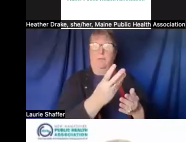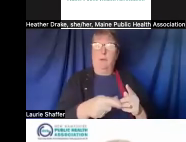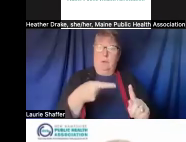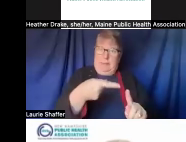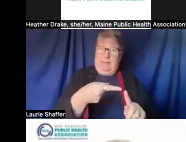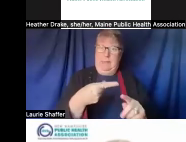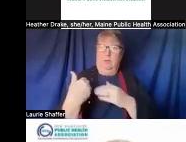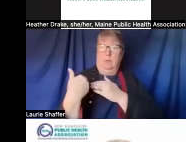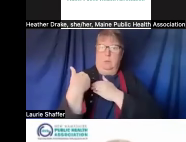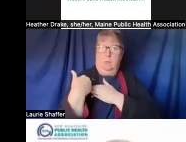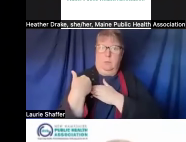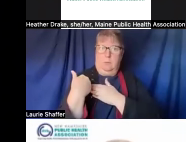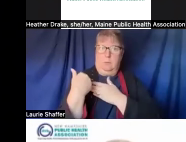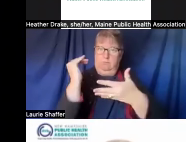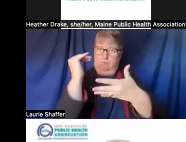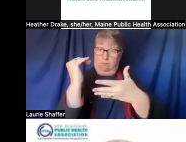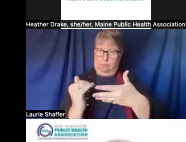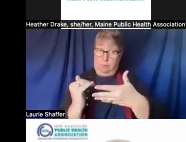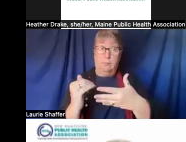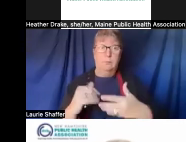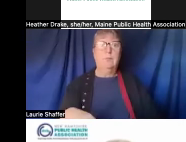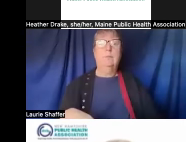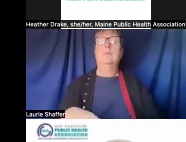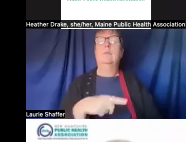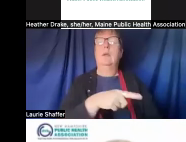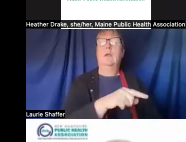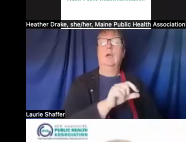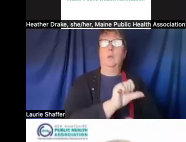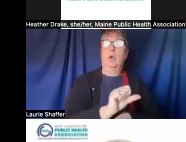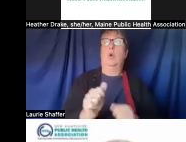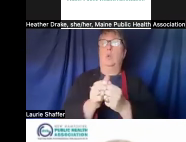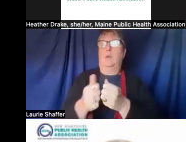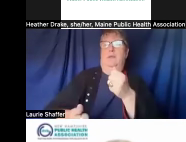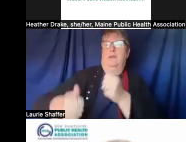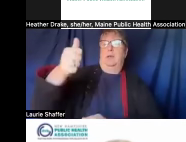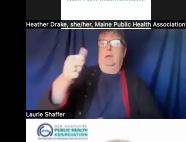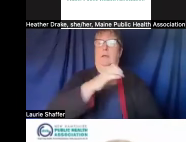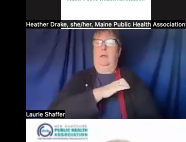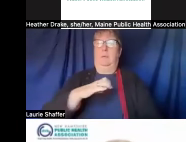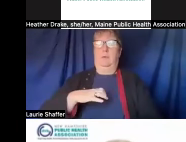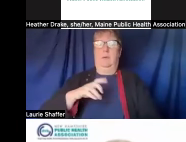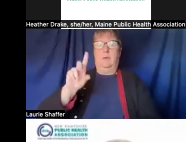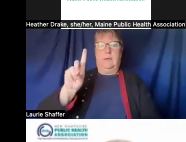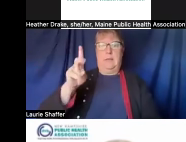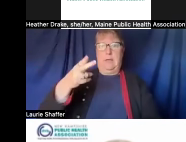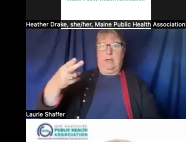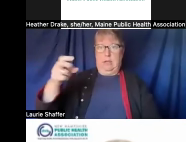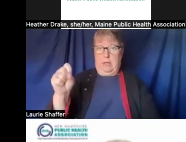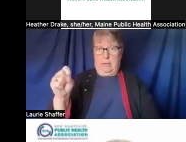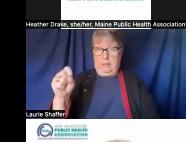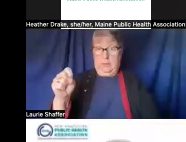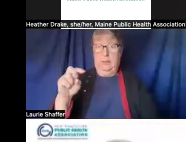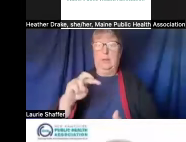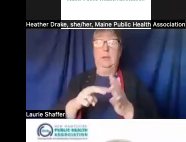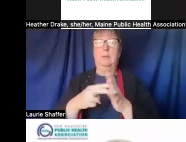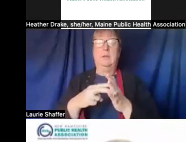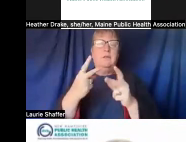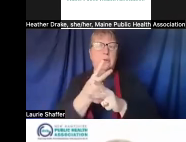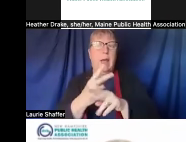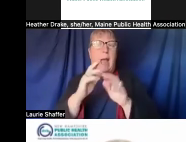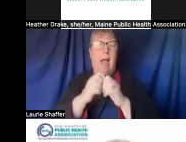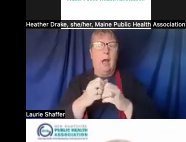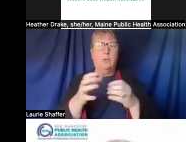slide. First, they are to assist the commissioner of DHHS when requested in establishing isolation and quarantine.